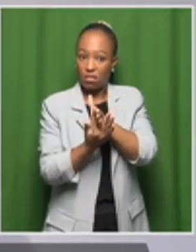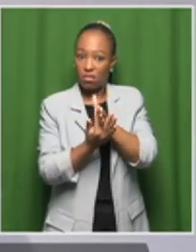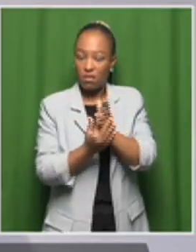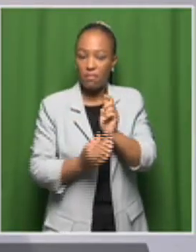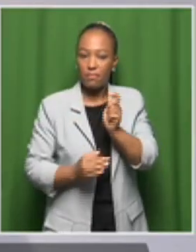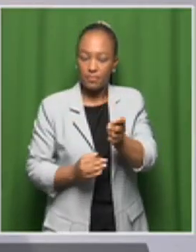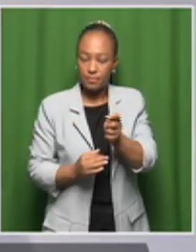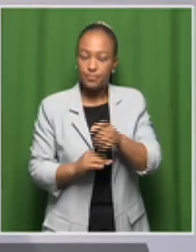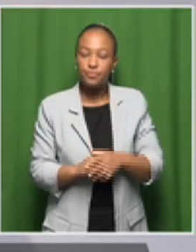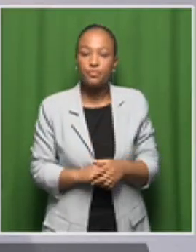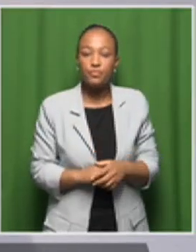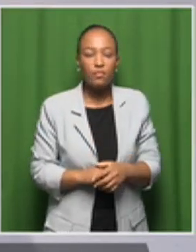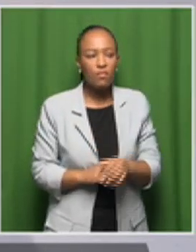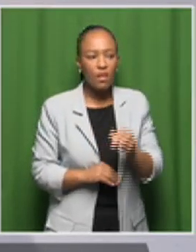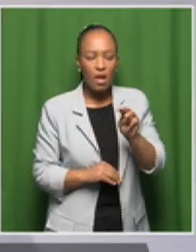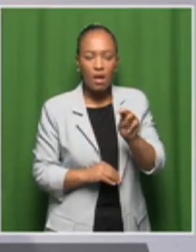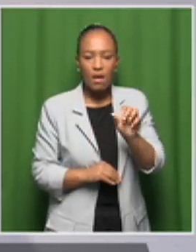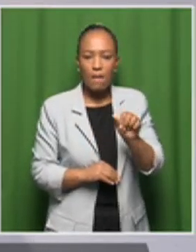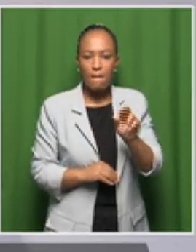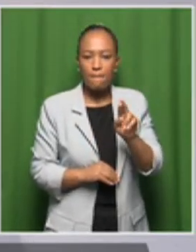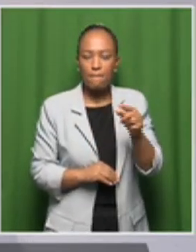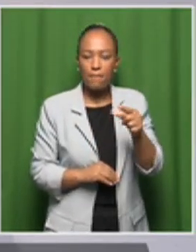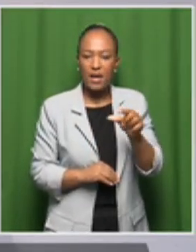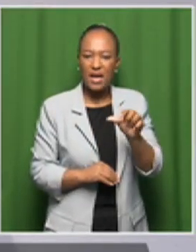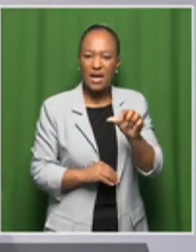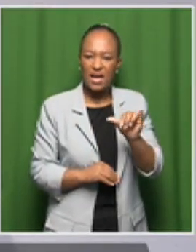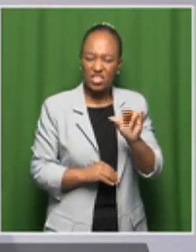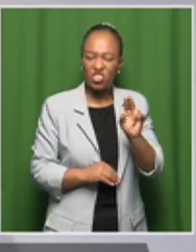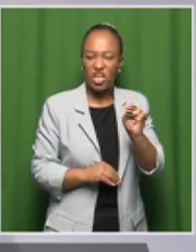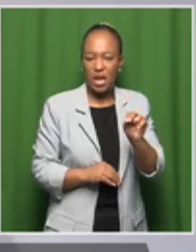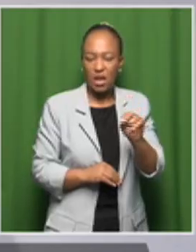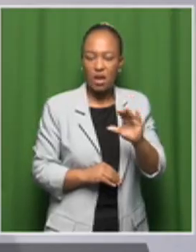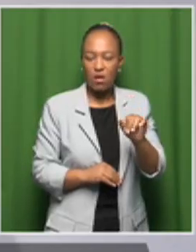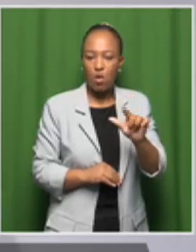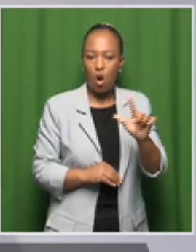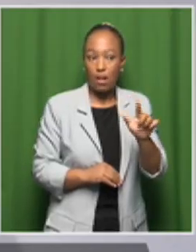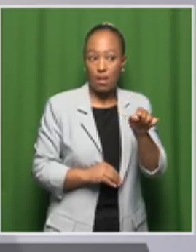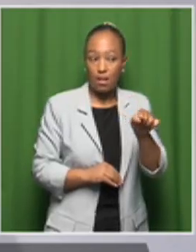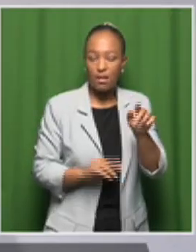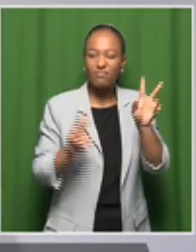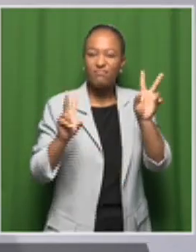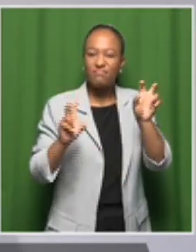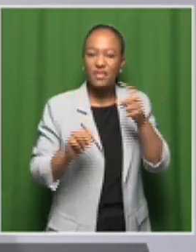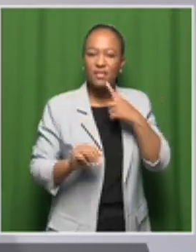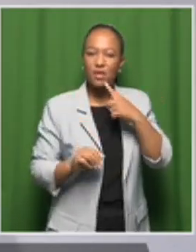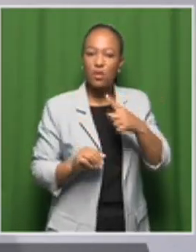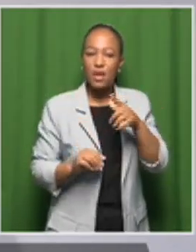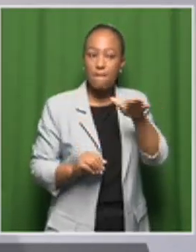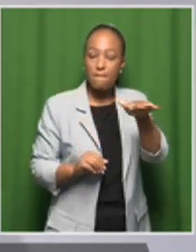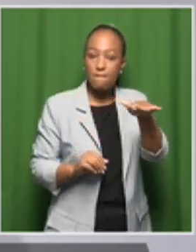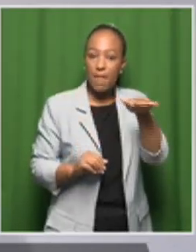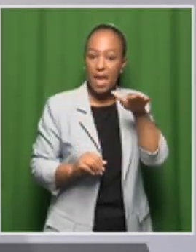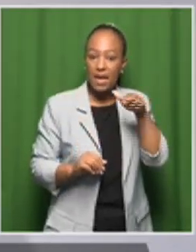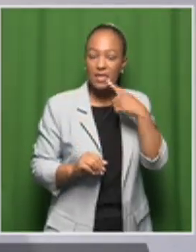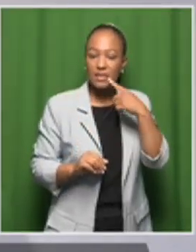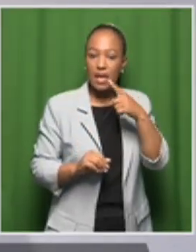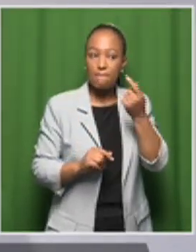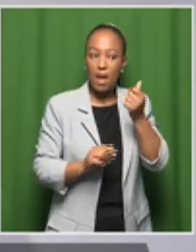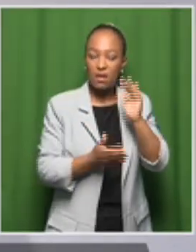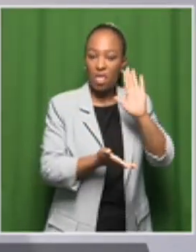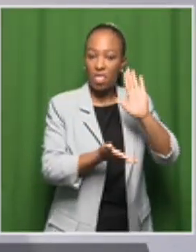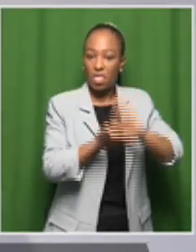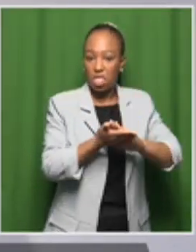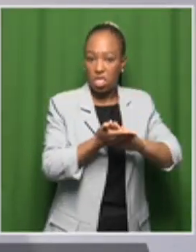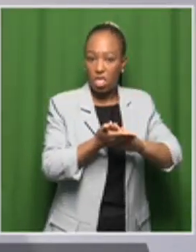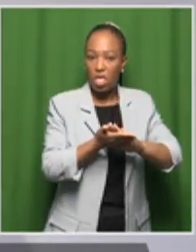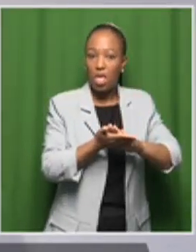calls are basically, it's like a bank saying you've run out of funds, and so you need to add more funds, or we are closing our accounts. So